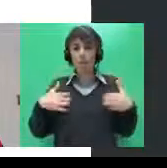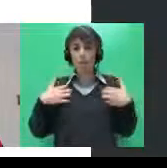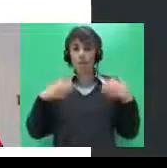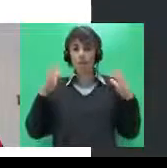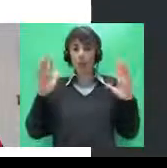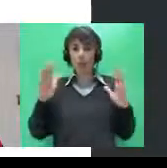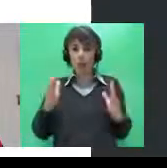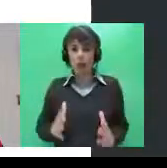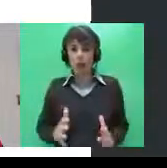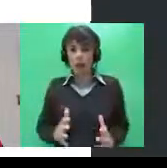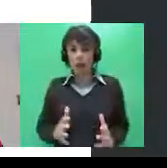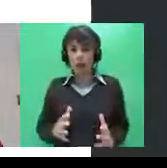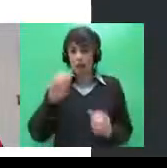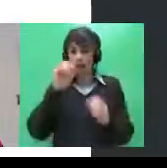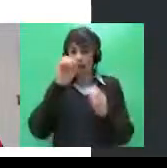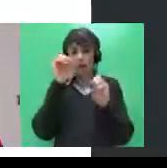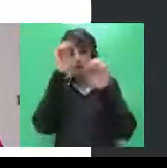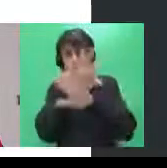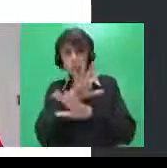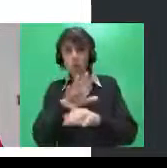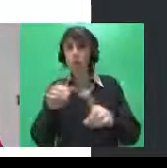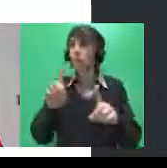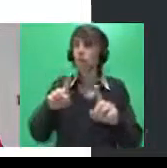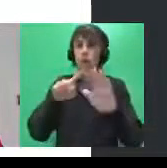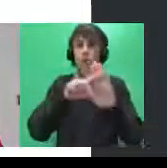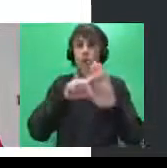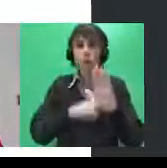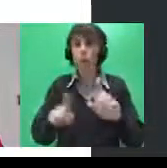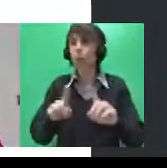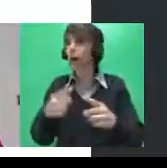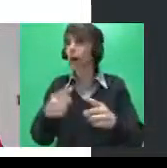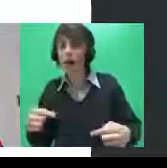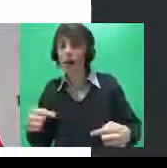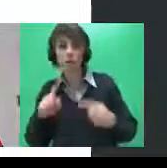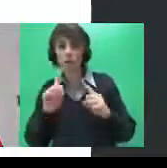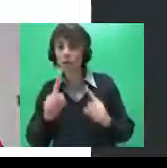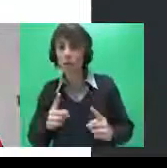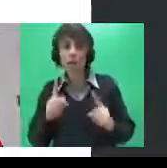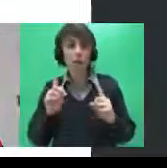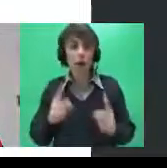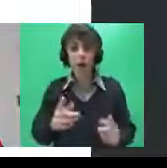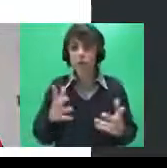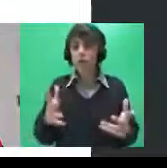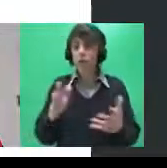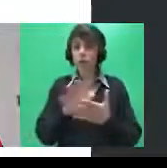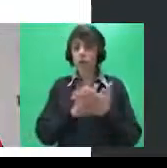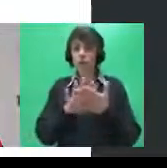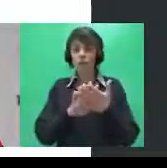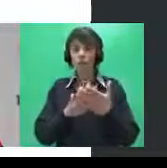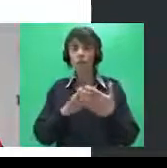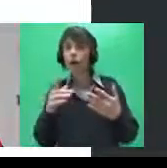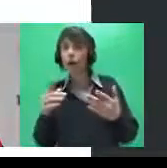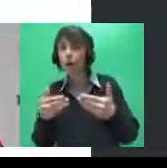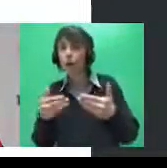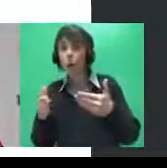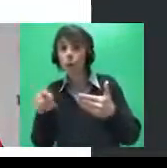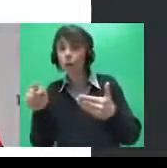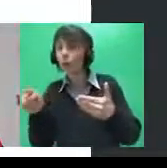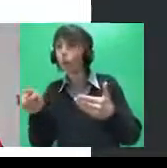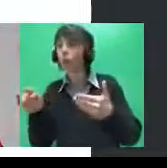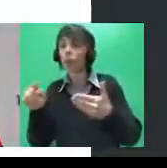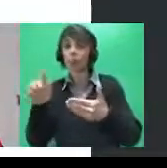been handled. The need for reassurance and what the safety of that means. A wariness regarding the reopening of sports facilities. And you can see